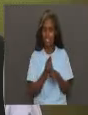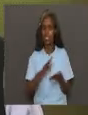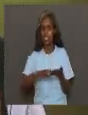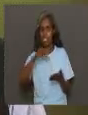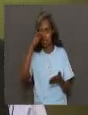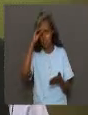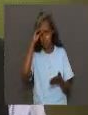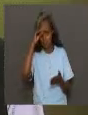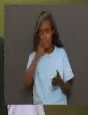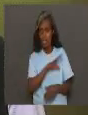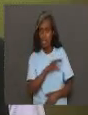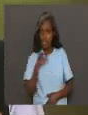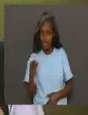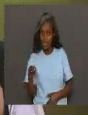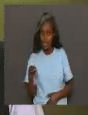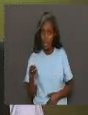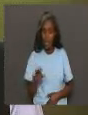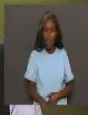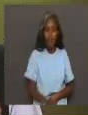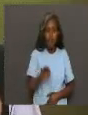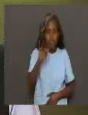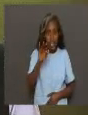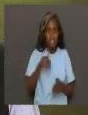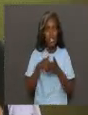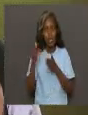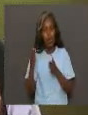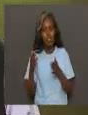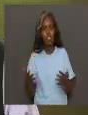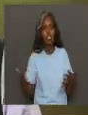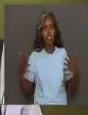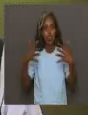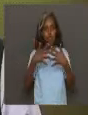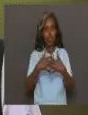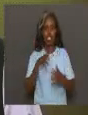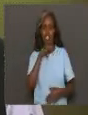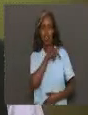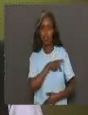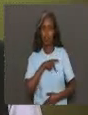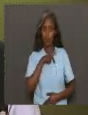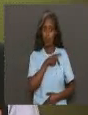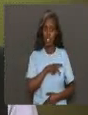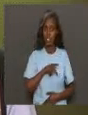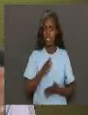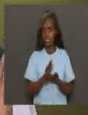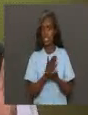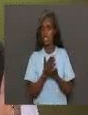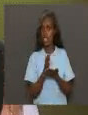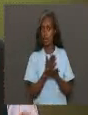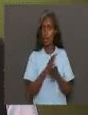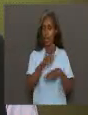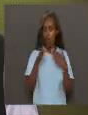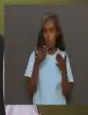subject and find out the universal properties shared by